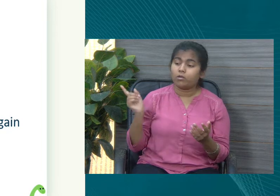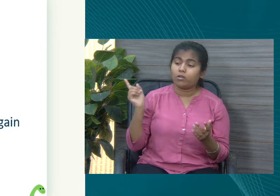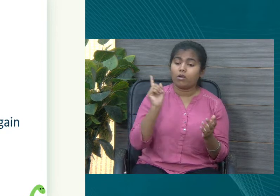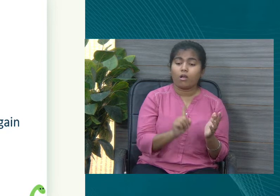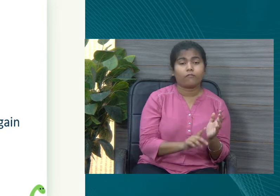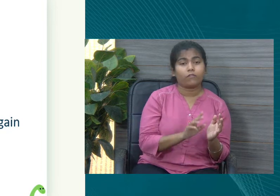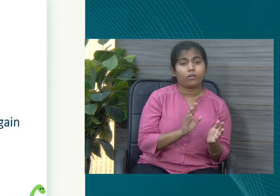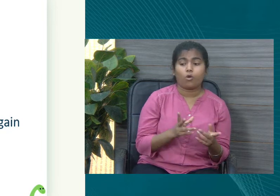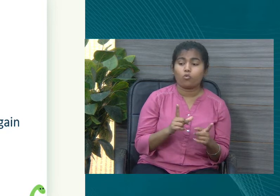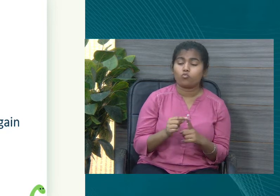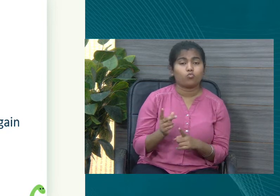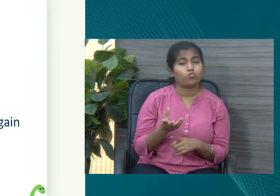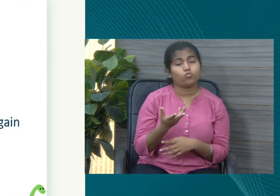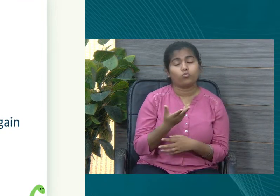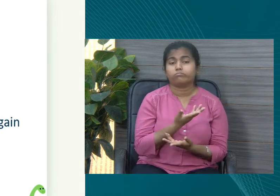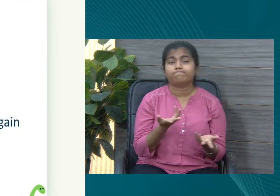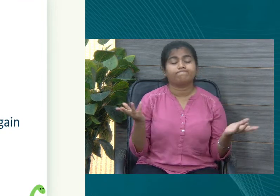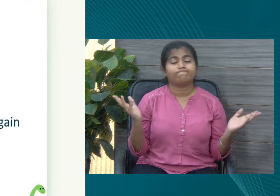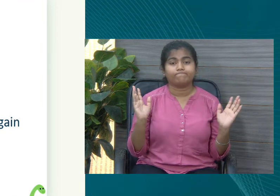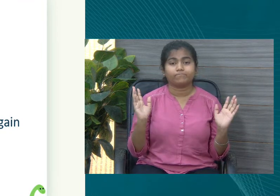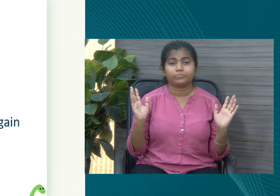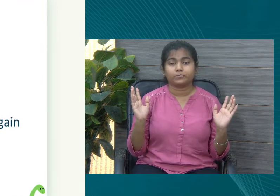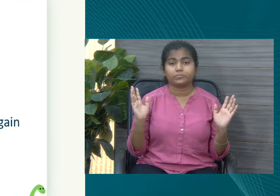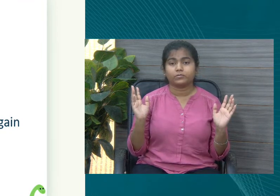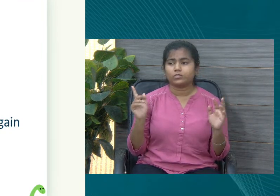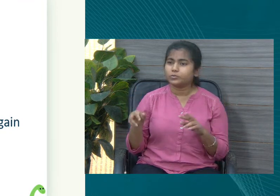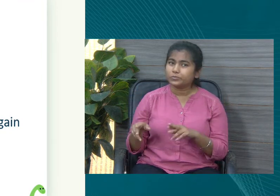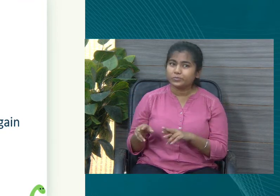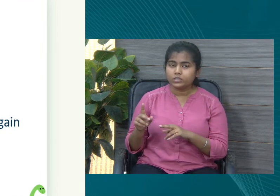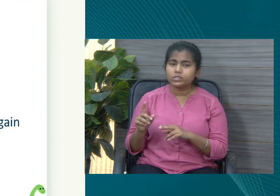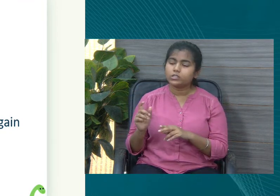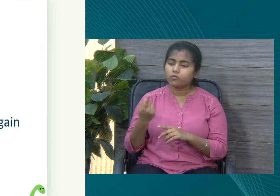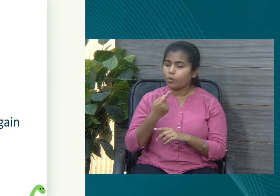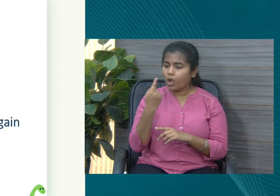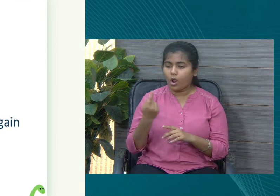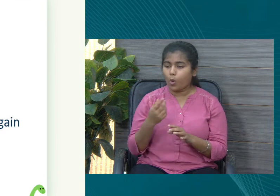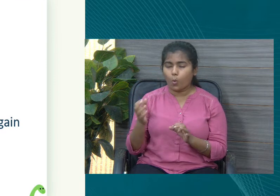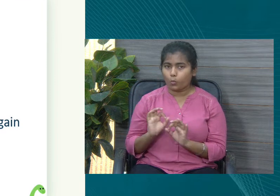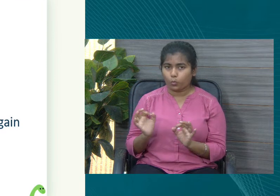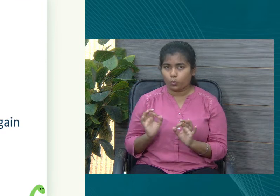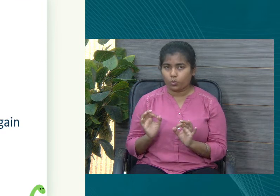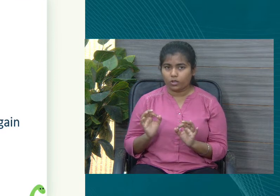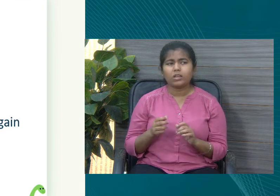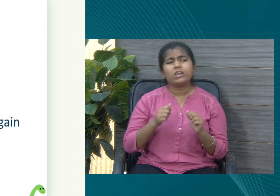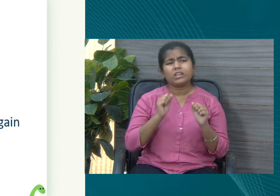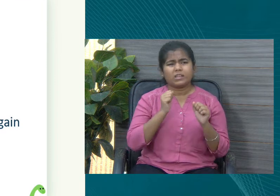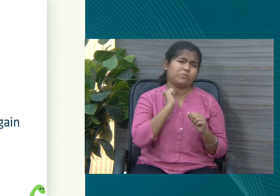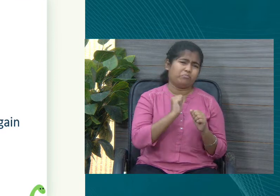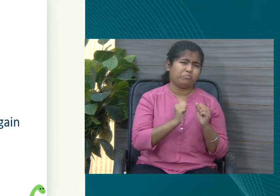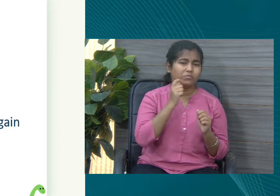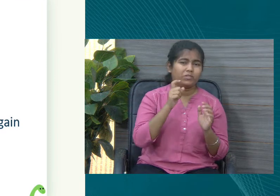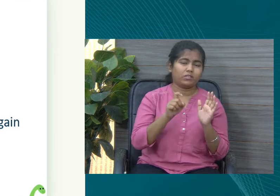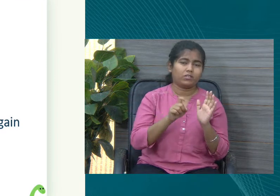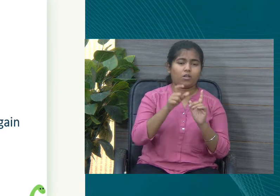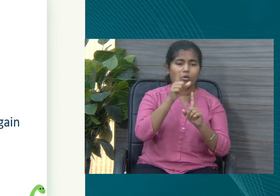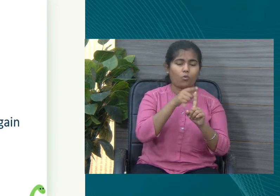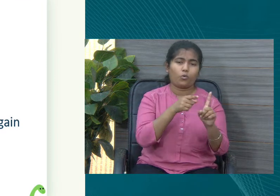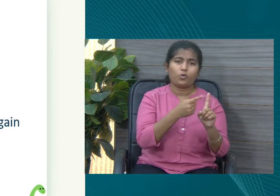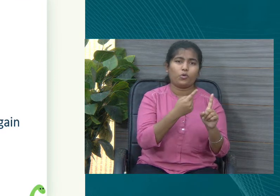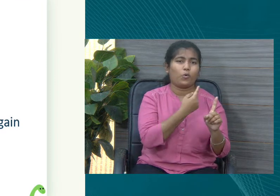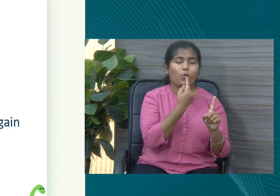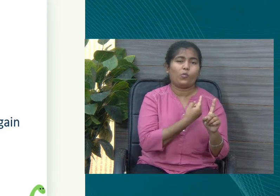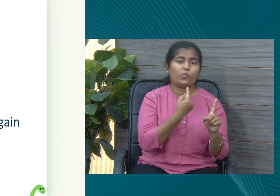up over here. All right. So that means he is not the only one now. Yes, he feels that. Okay. He feels that he is not the only